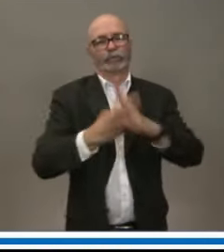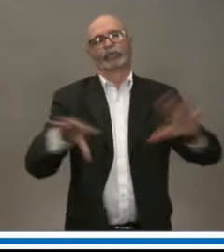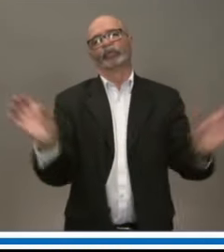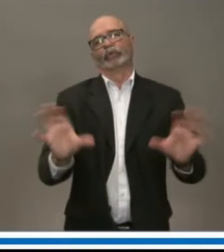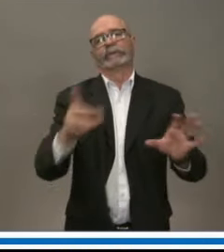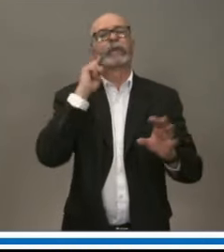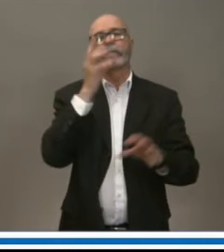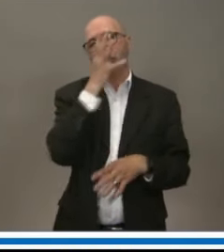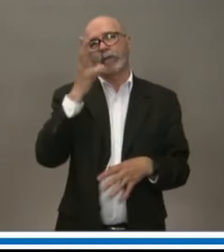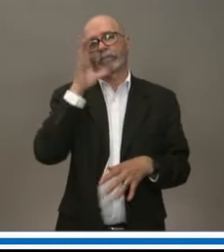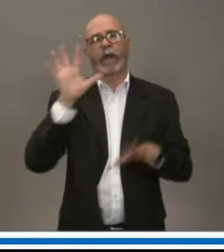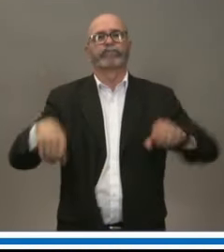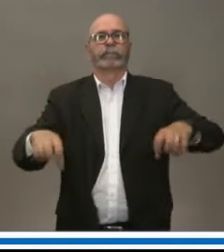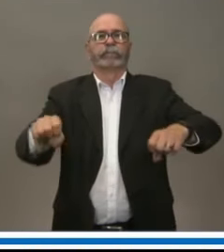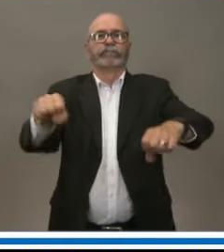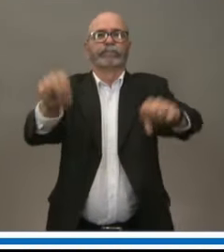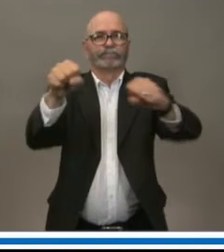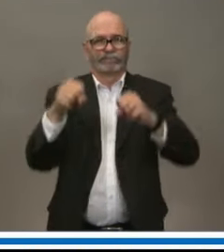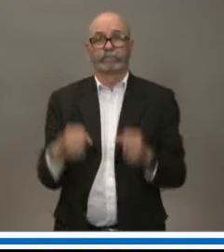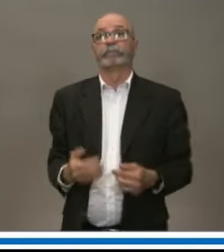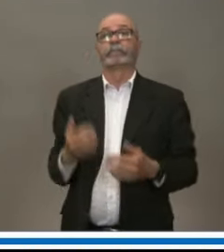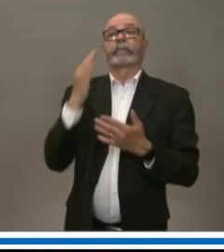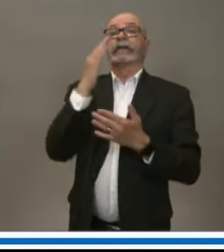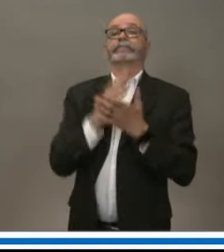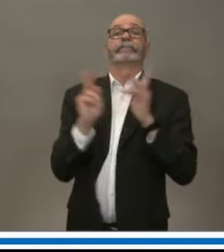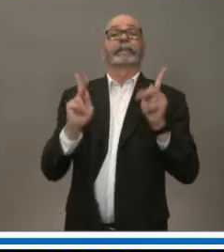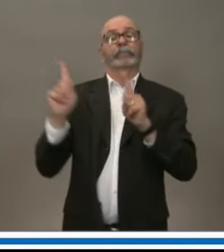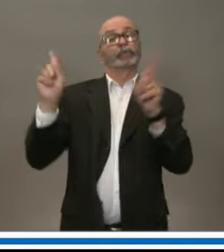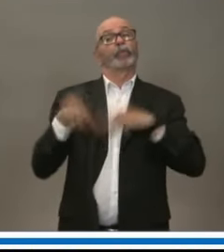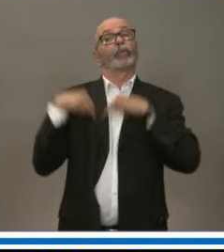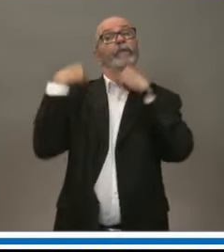workers, they've become part of our farming families.